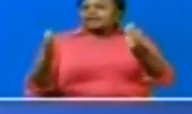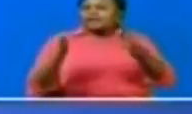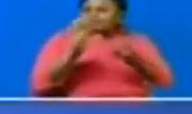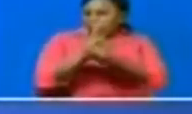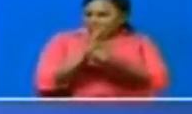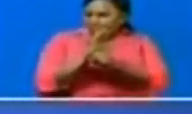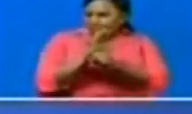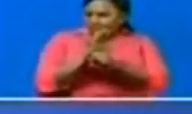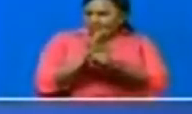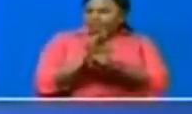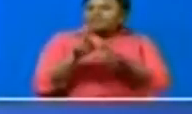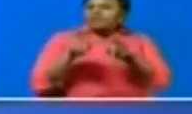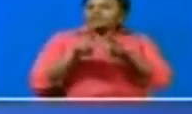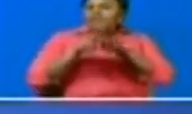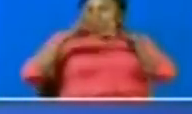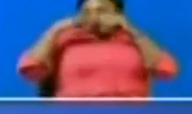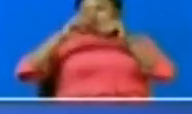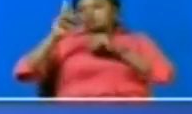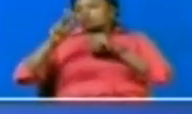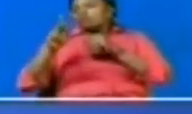vile Mheshimiwa Rais ameniuliza